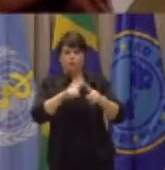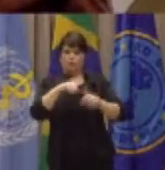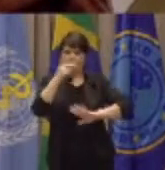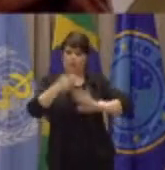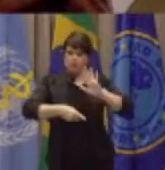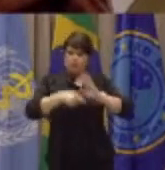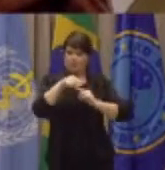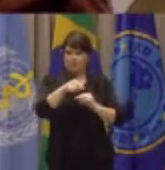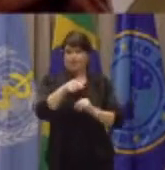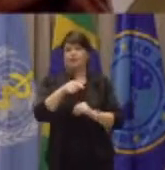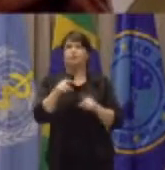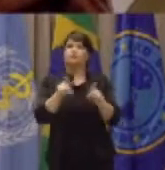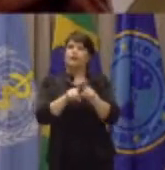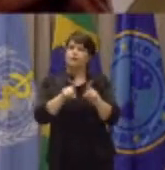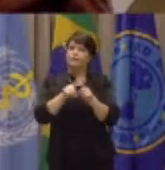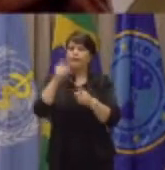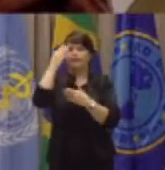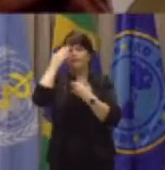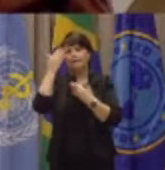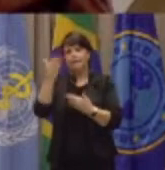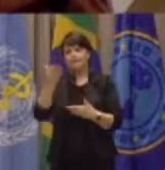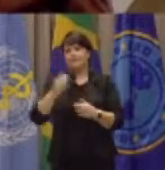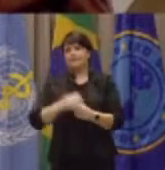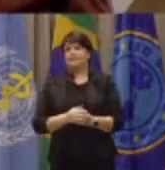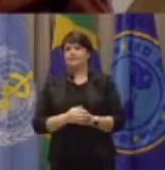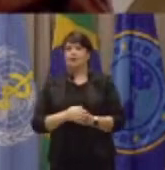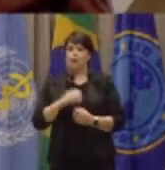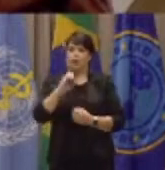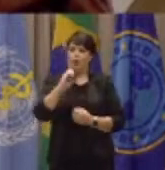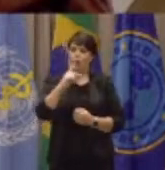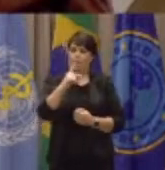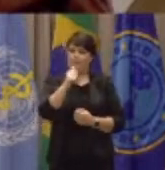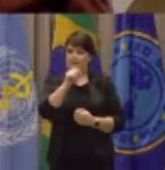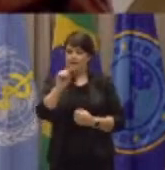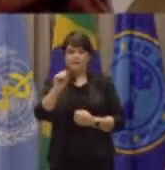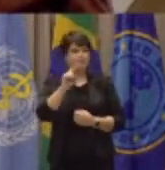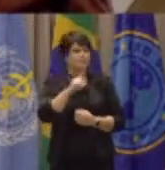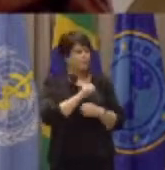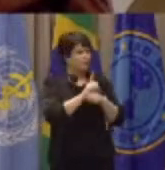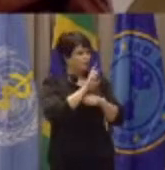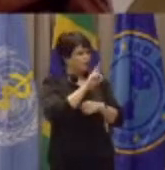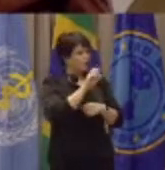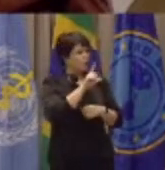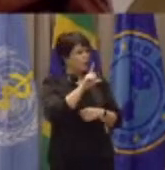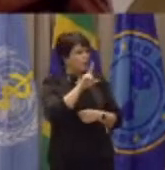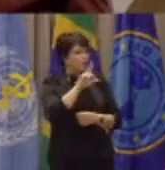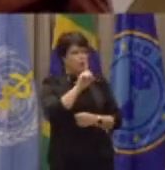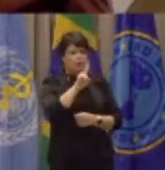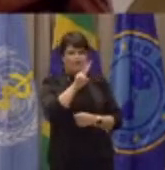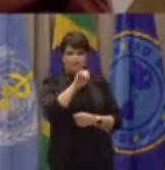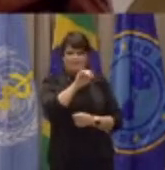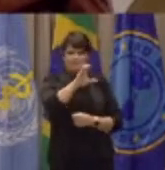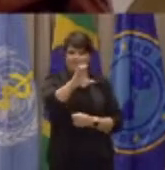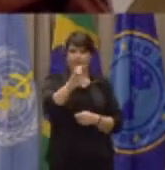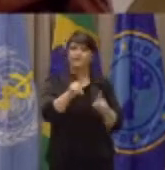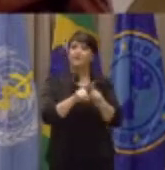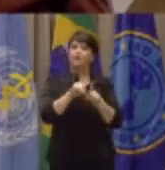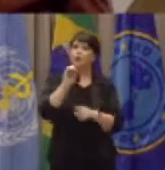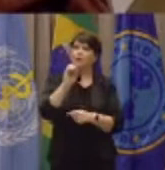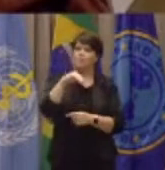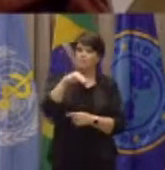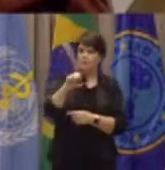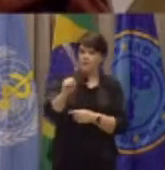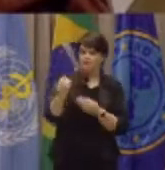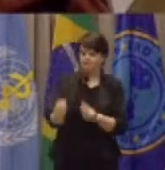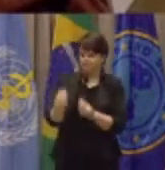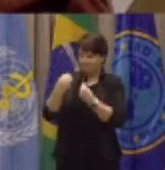contributing in this project. I would like to thank Parro and Dr. Ludovic and WHO